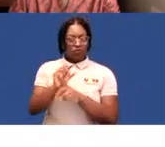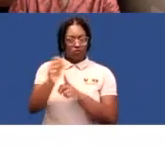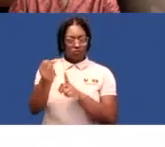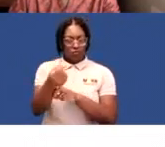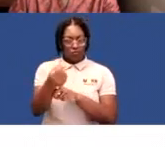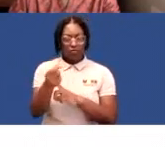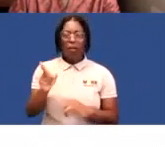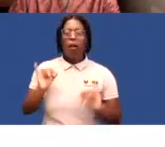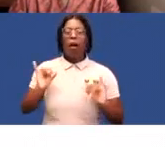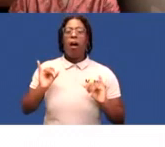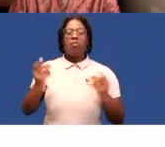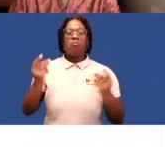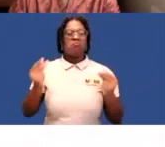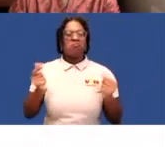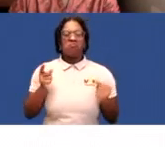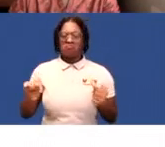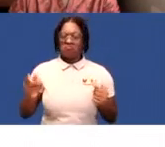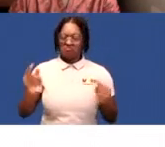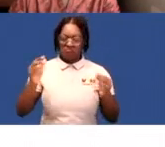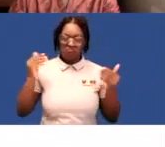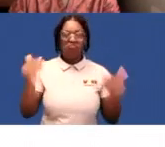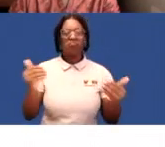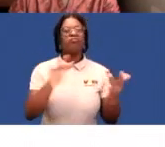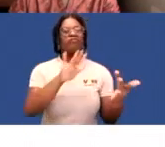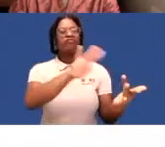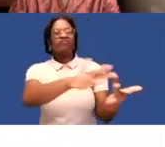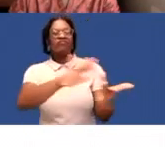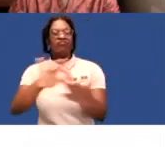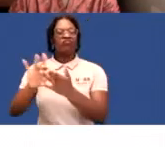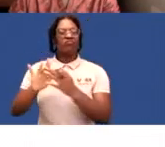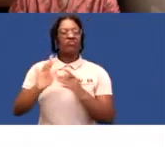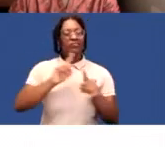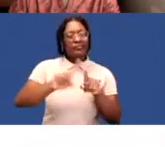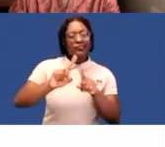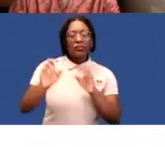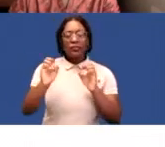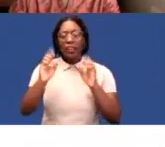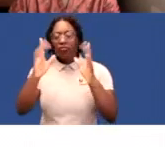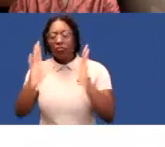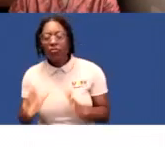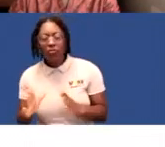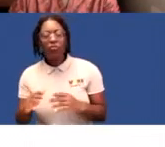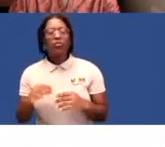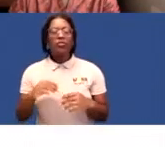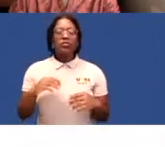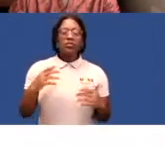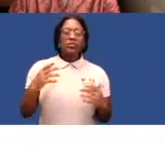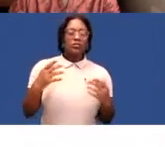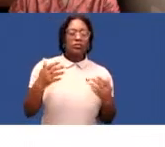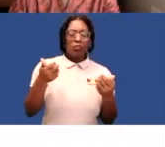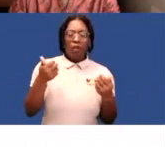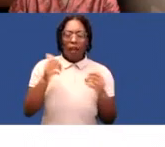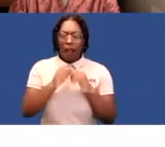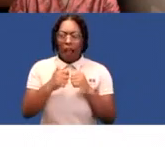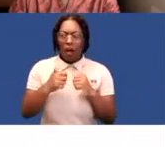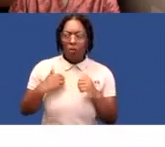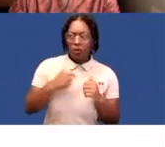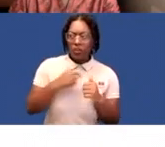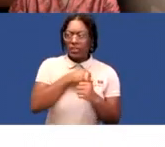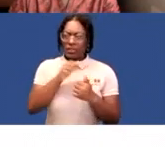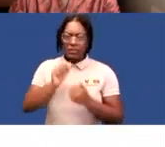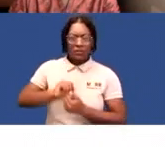activists and educators to assist with a meaningful response. I'm not done reading yet, but I want to pause